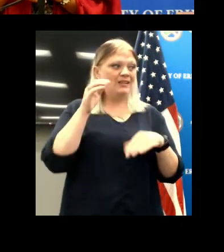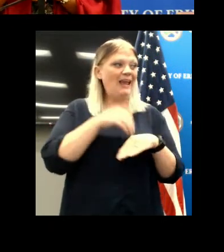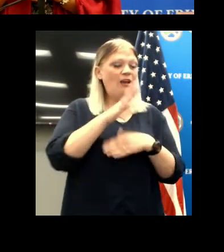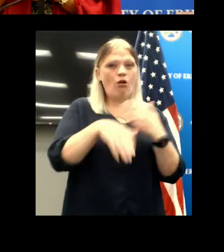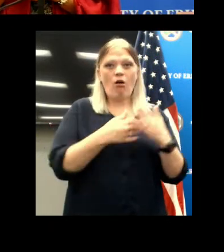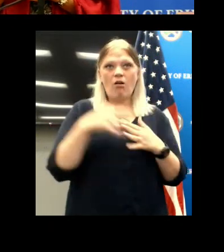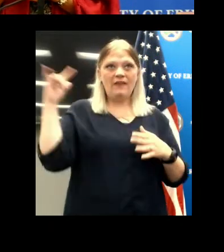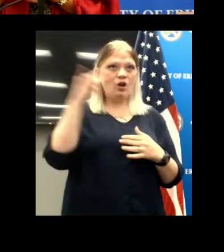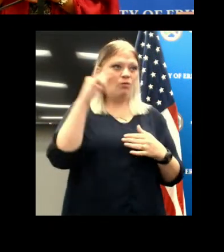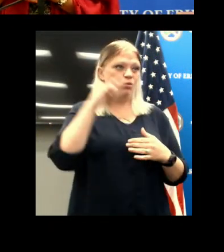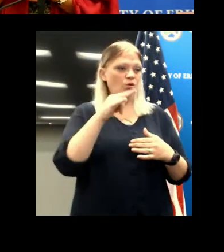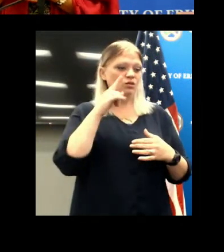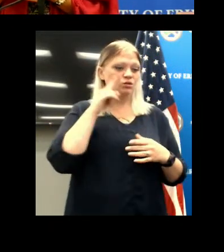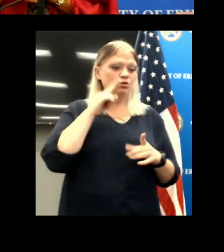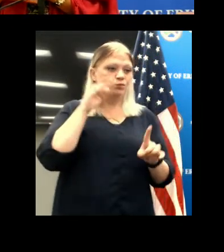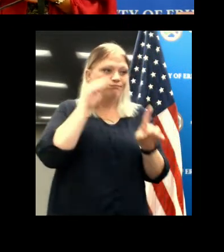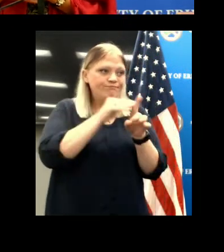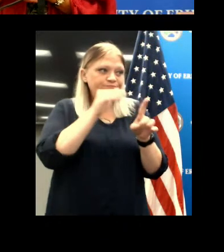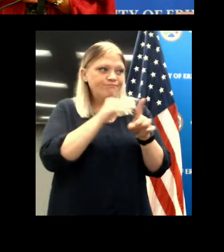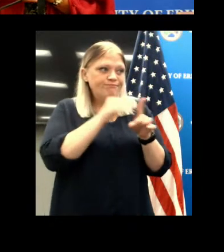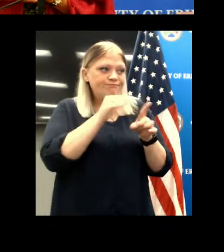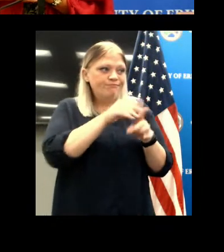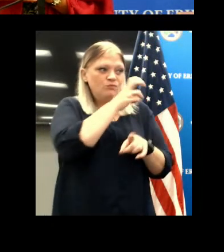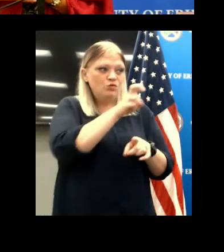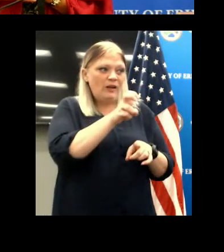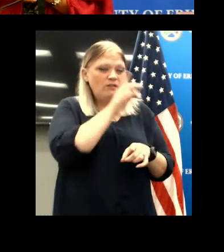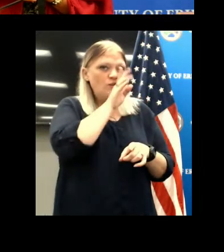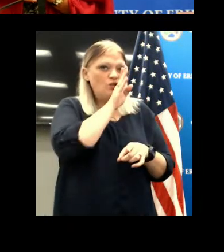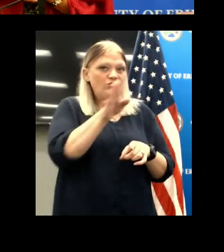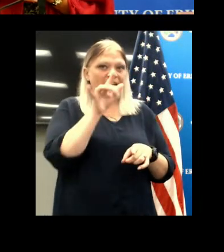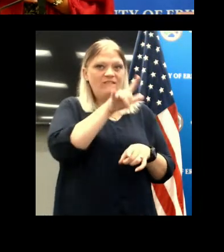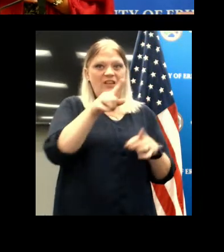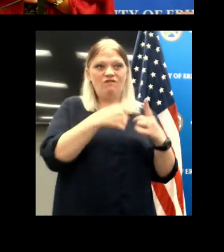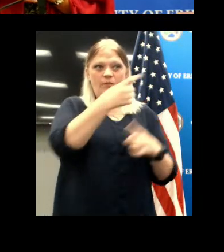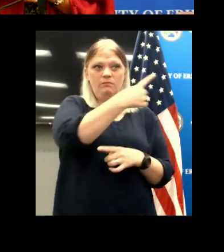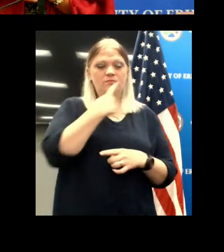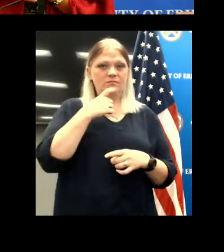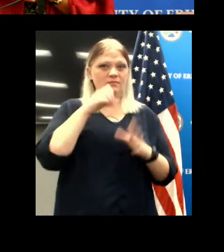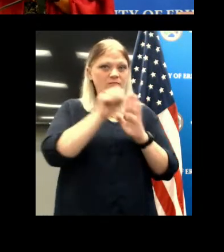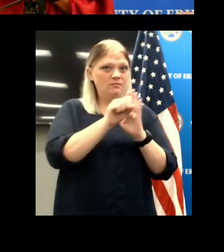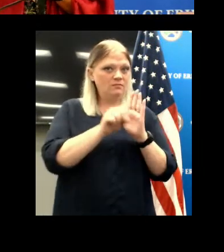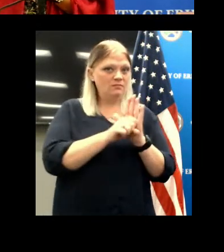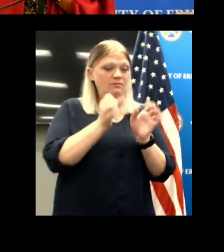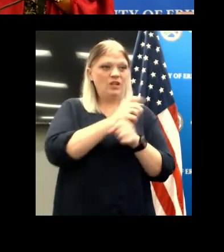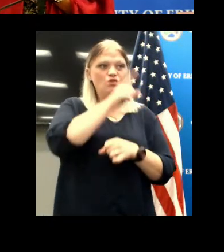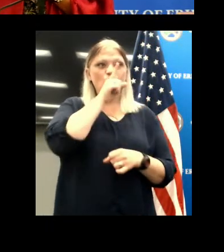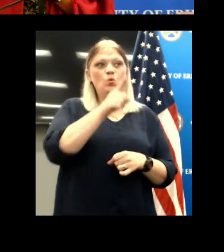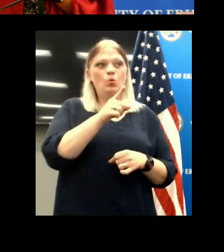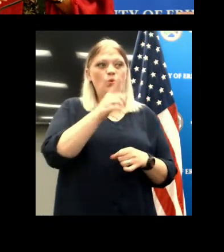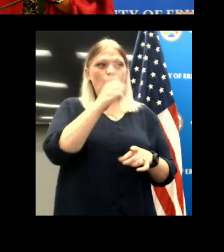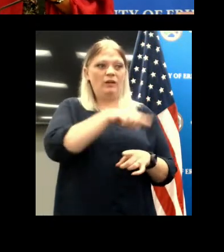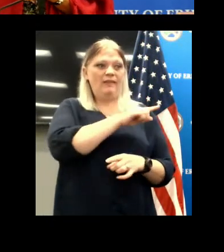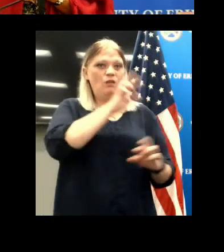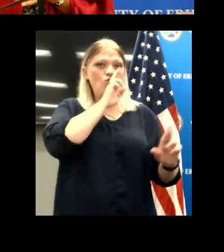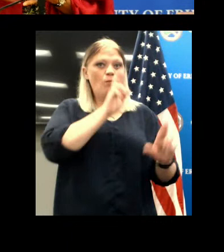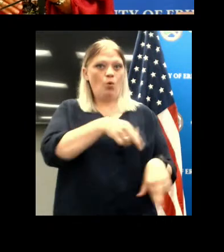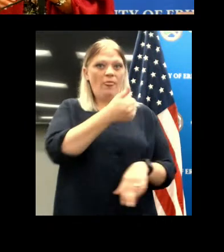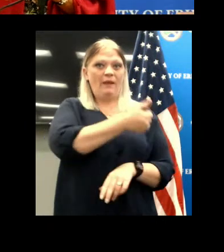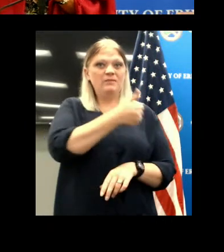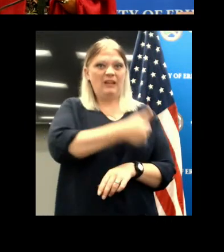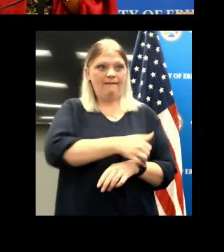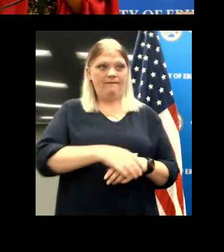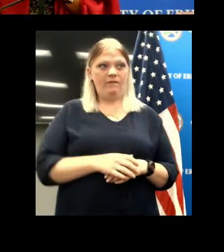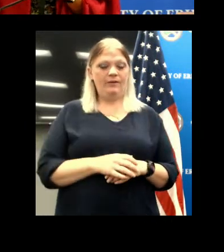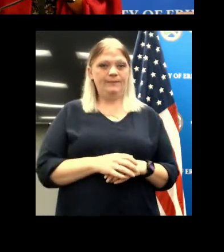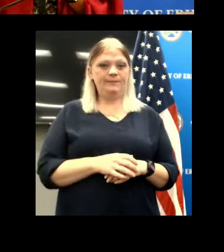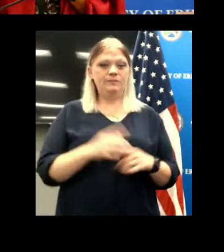to catch travelers returning on direct flights from these states, and making sure that they are reporting themselves,